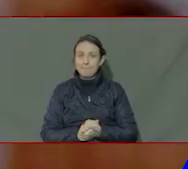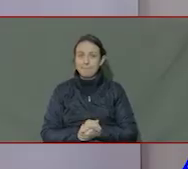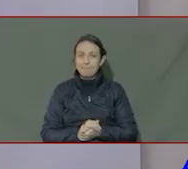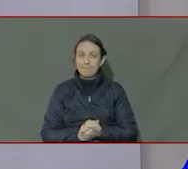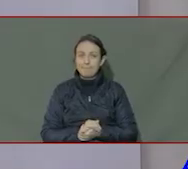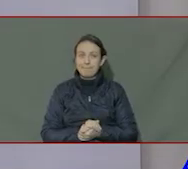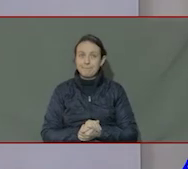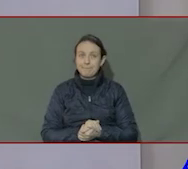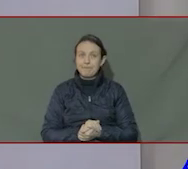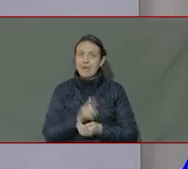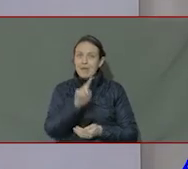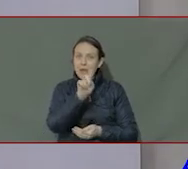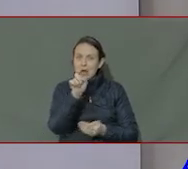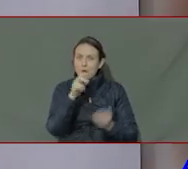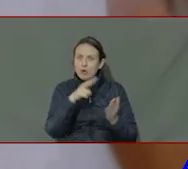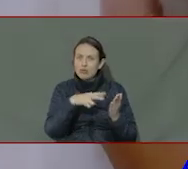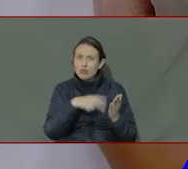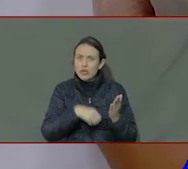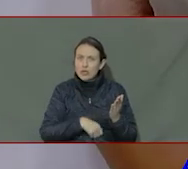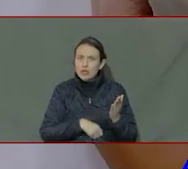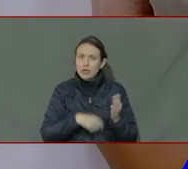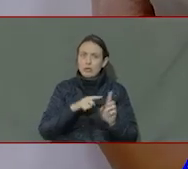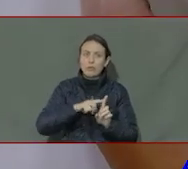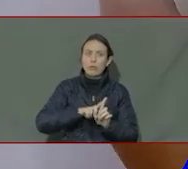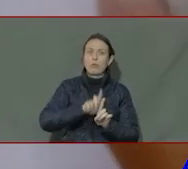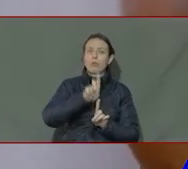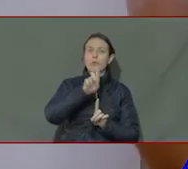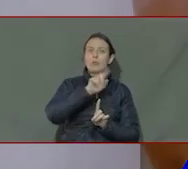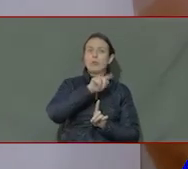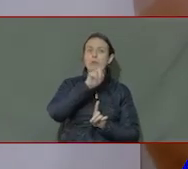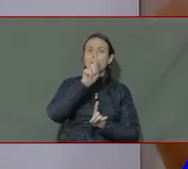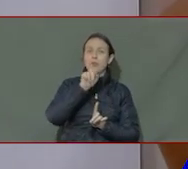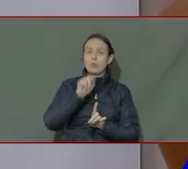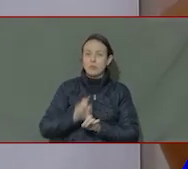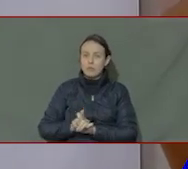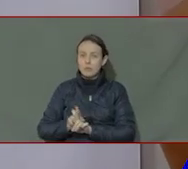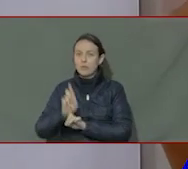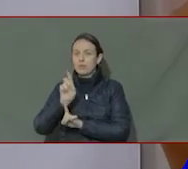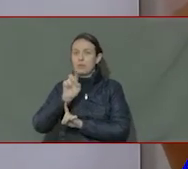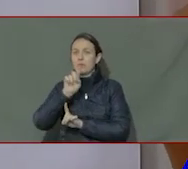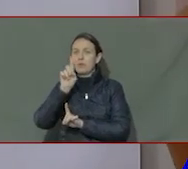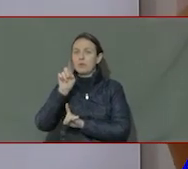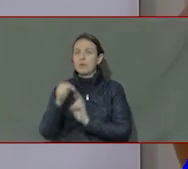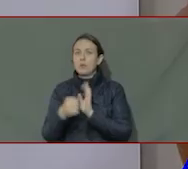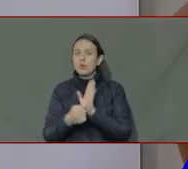Please check on the question. The arrows on the graph below indicate what?